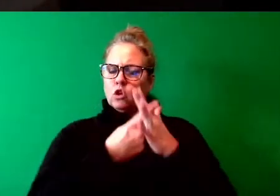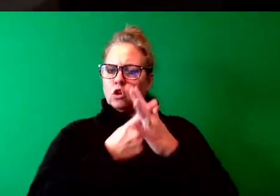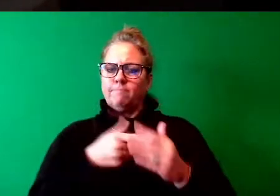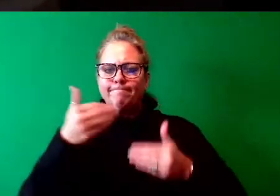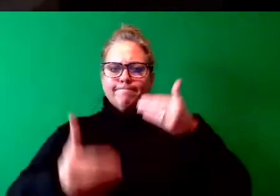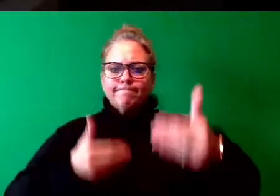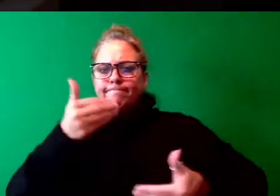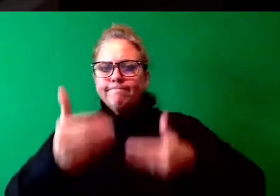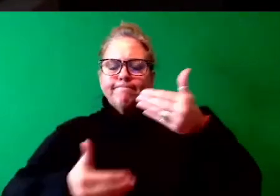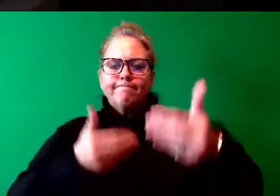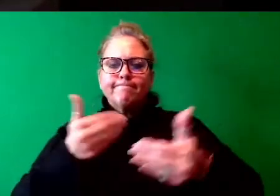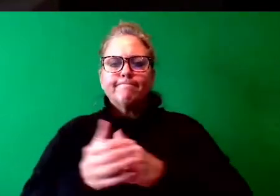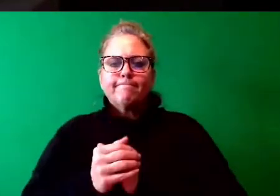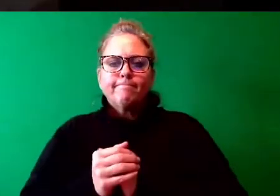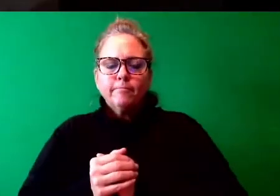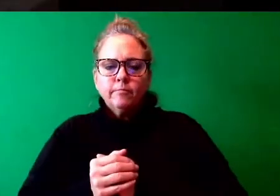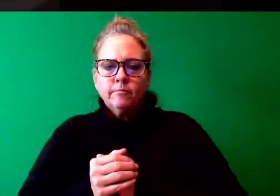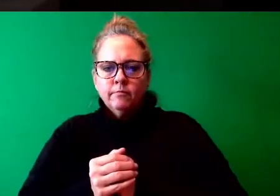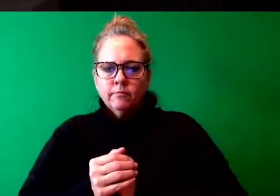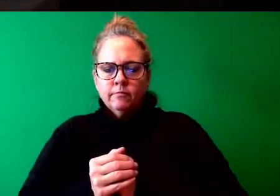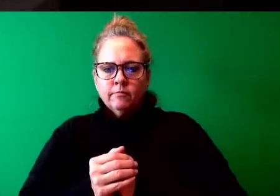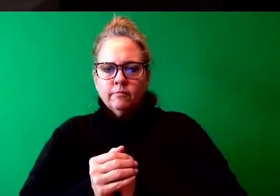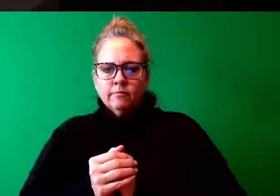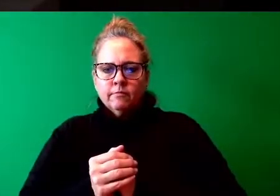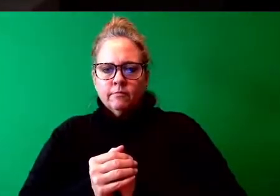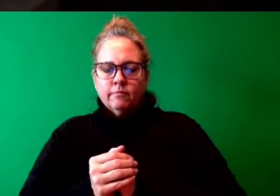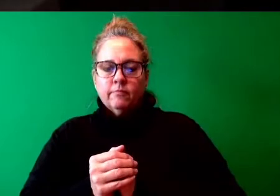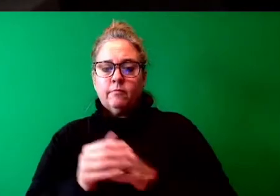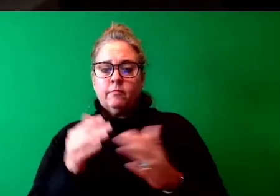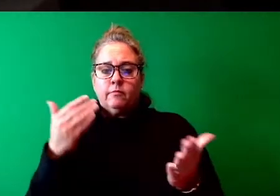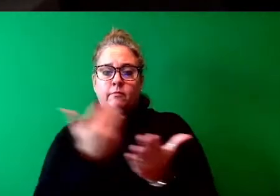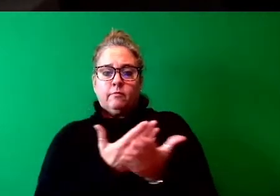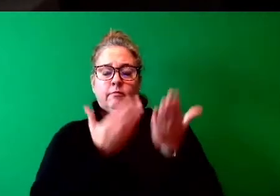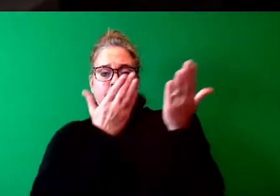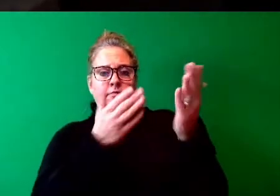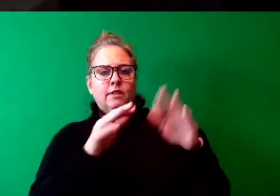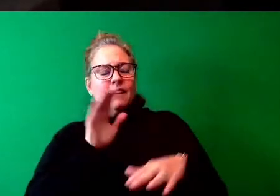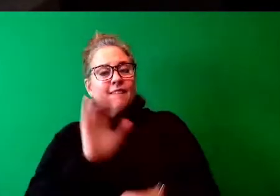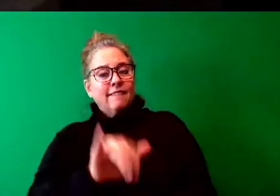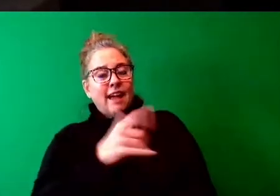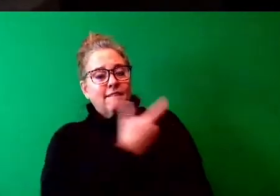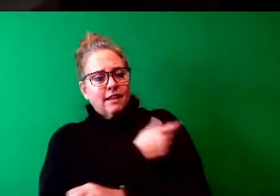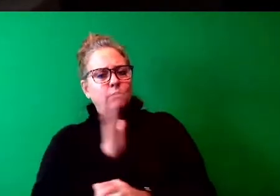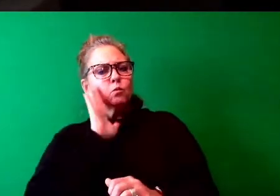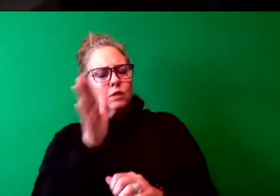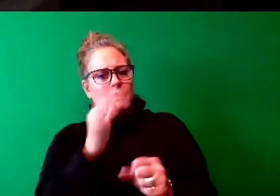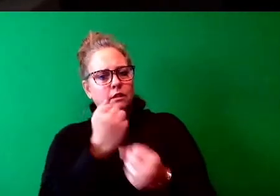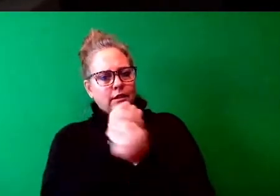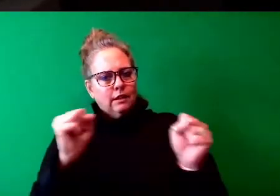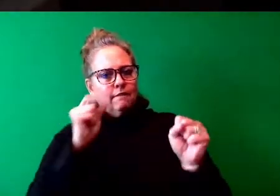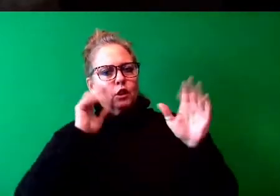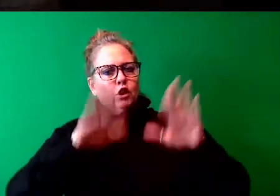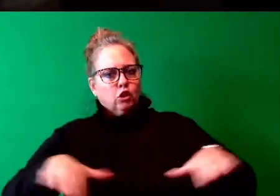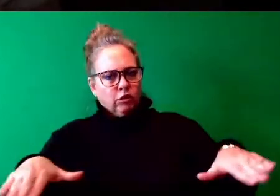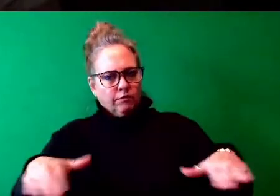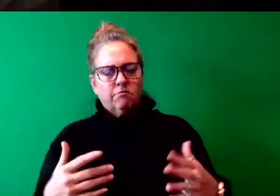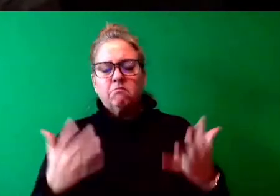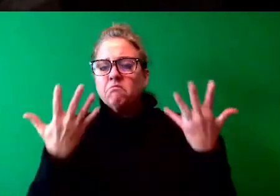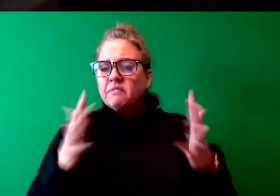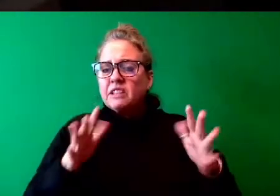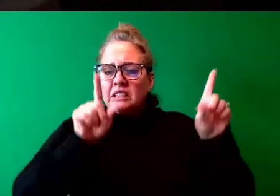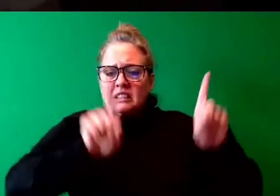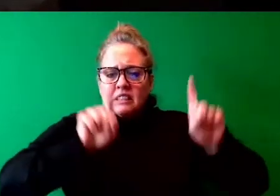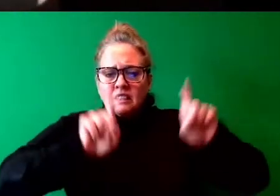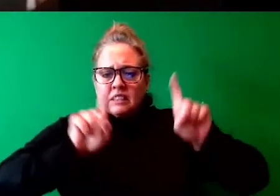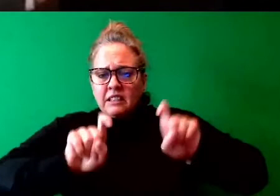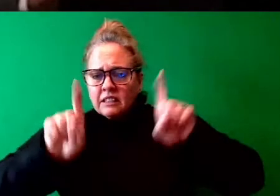dominoes to fall. They're basing their recommendation that vaccine is safe based on the trial data that tested it on thousands of kids, and they found out that the vaccine